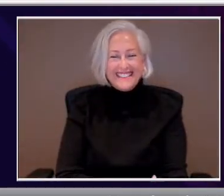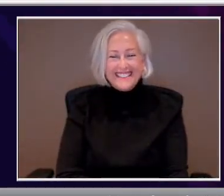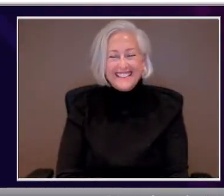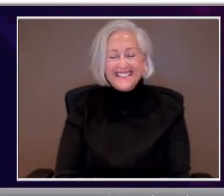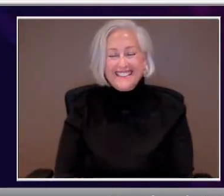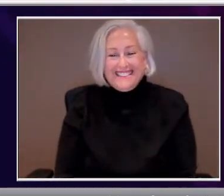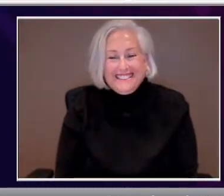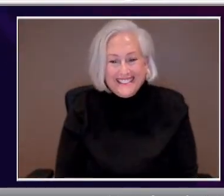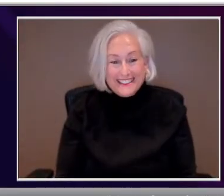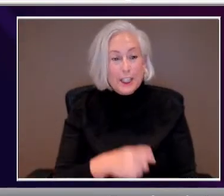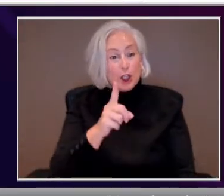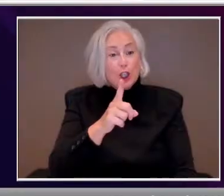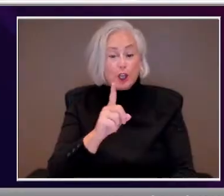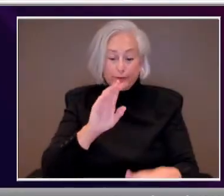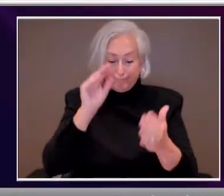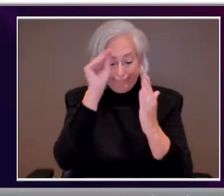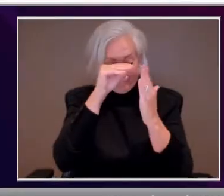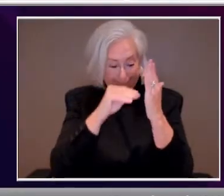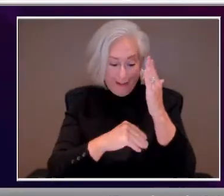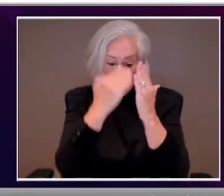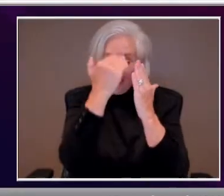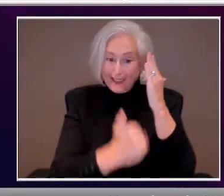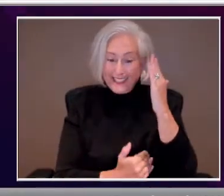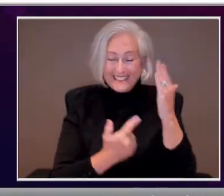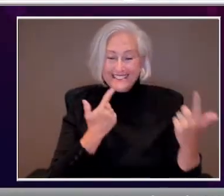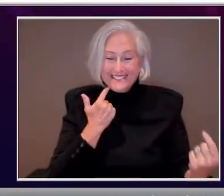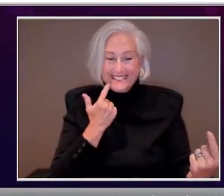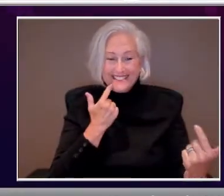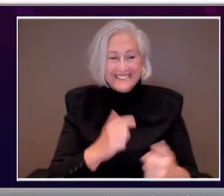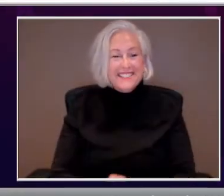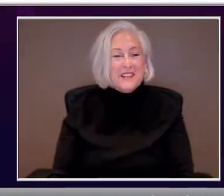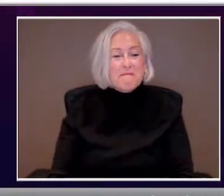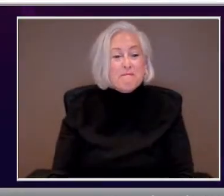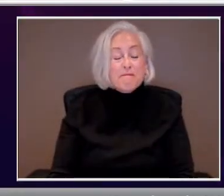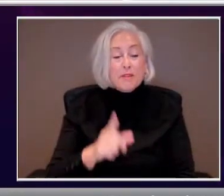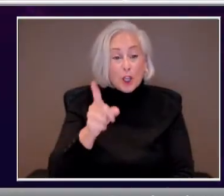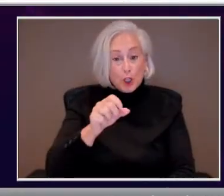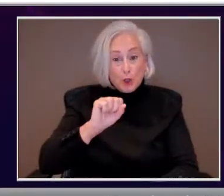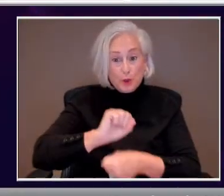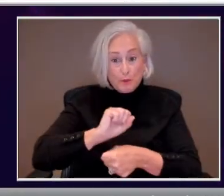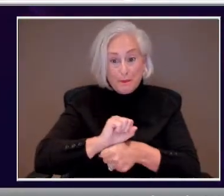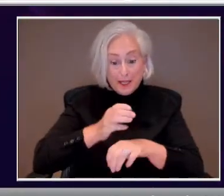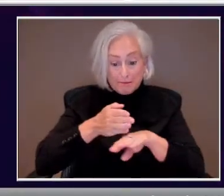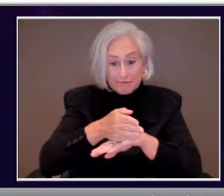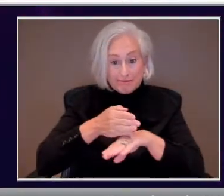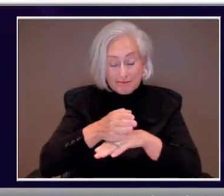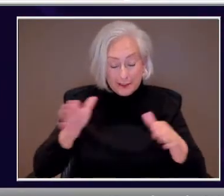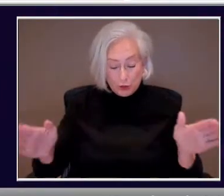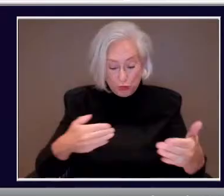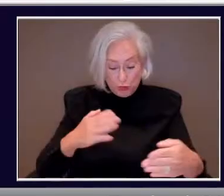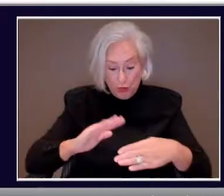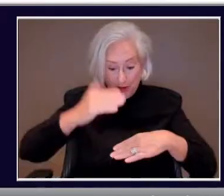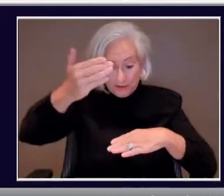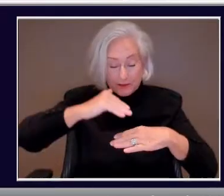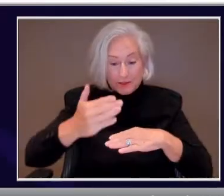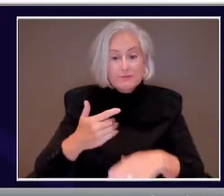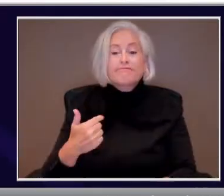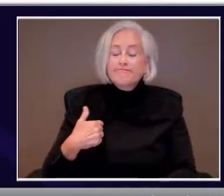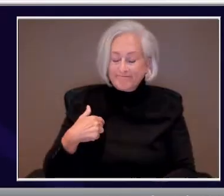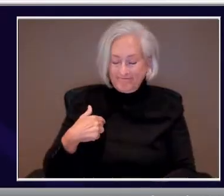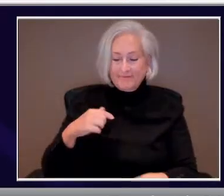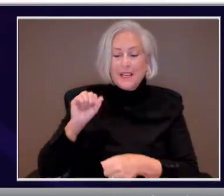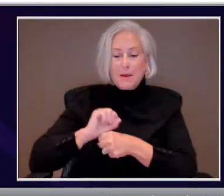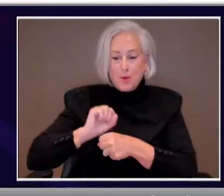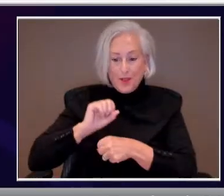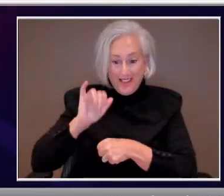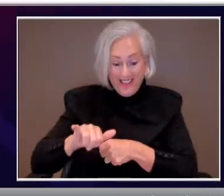Yeah, you're in line. Are you back to working on your trunks? I've been working on the trunks, and I've had